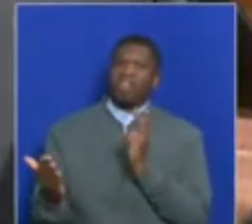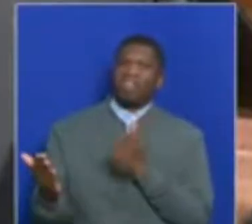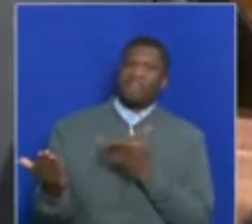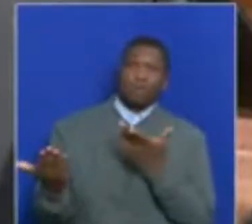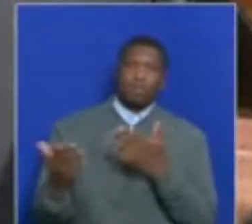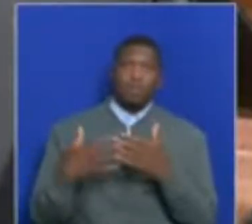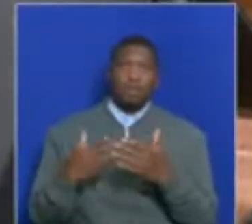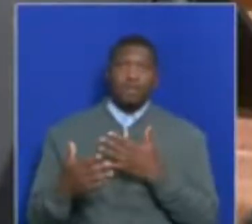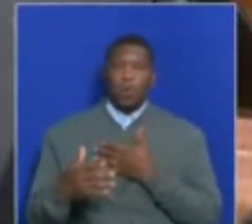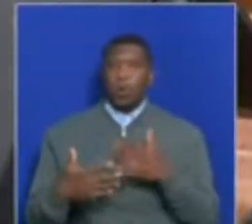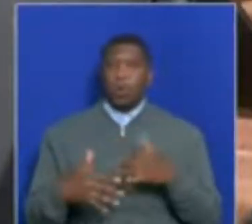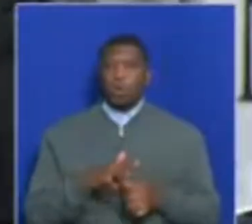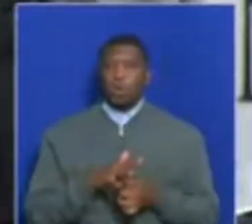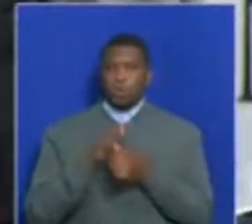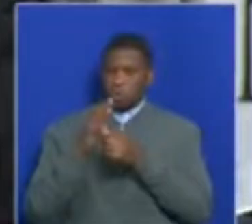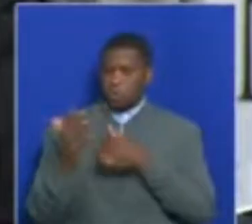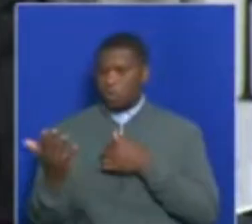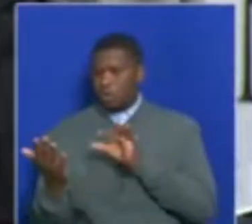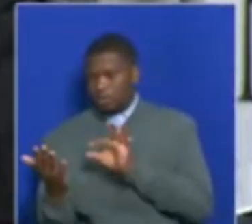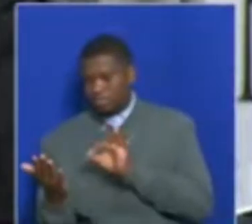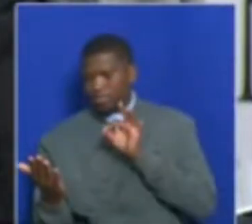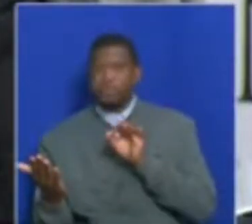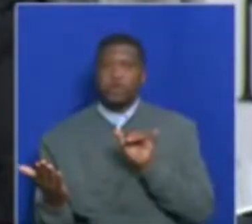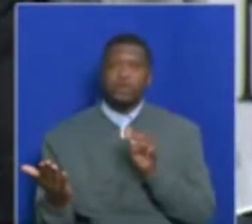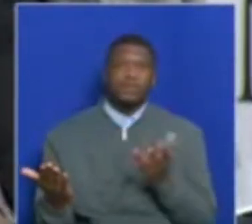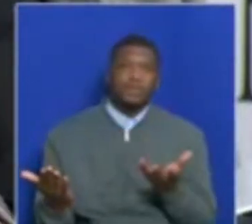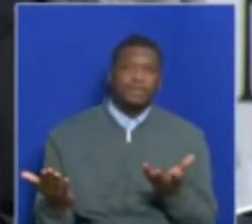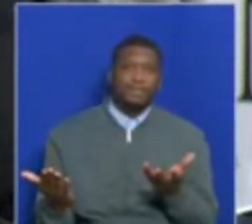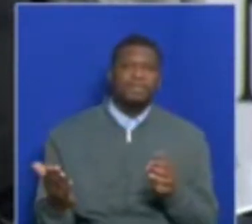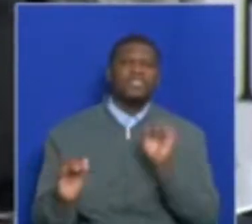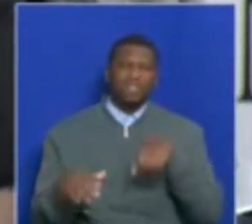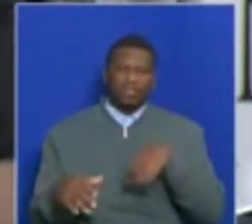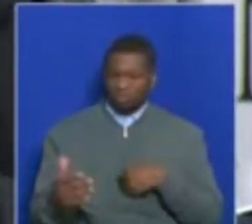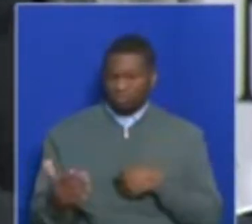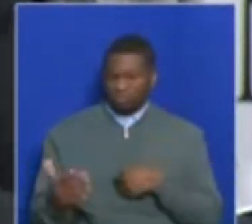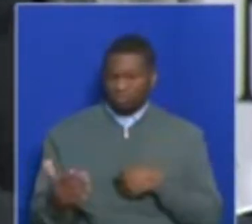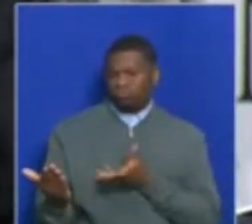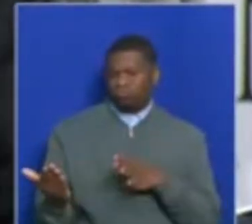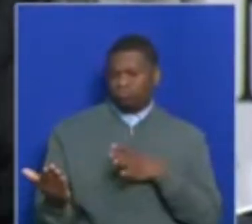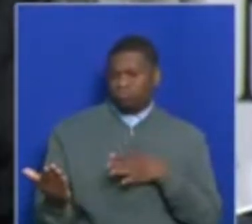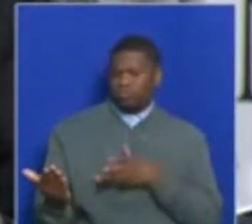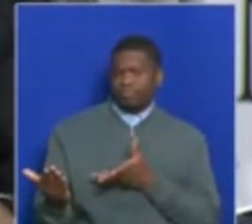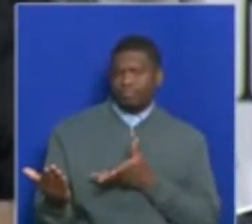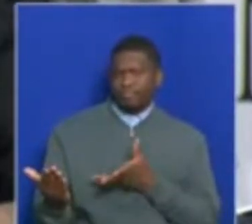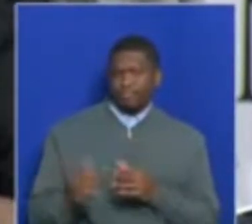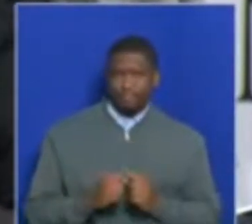It speaks for itself. Yes, it speaks for itself. That's correct.